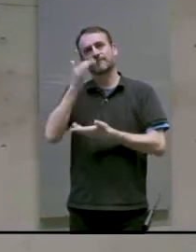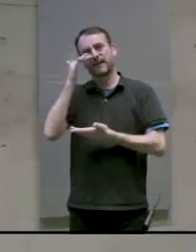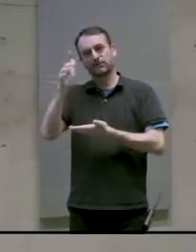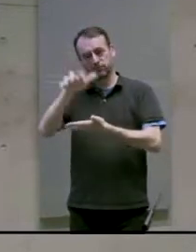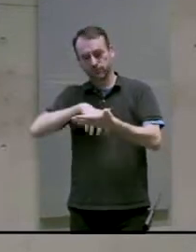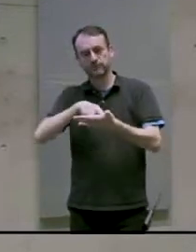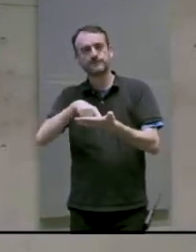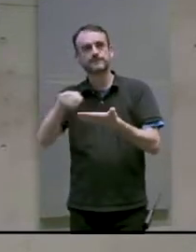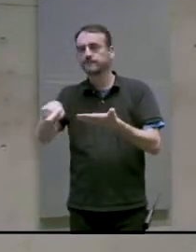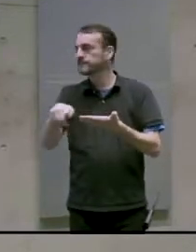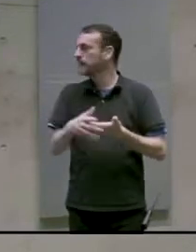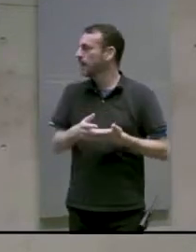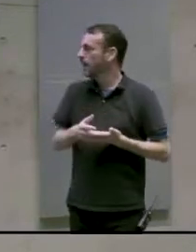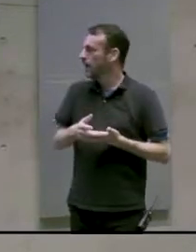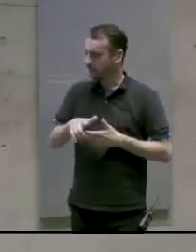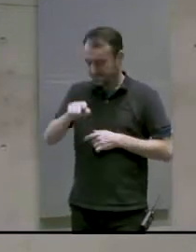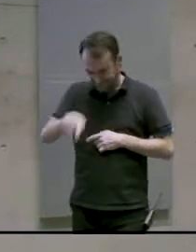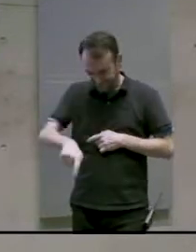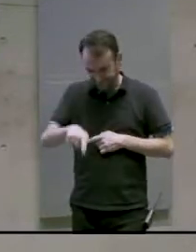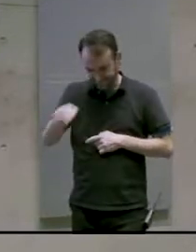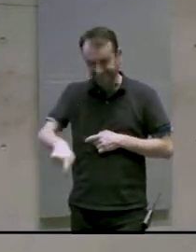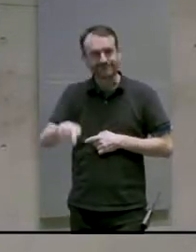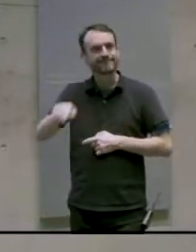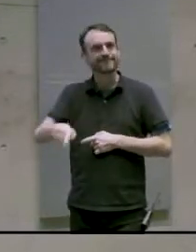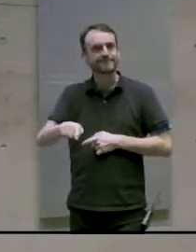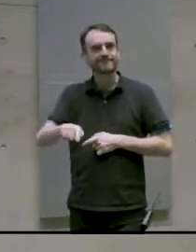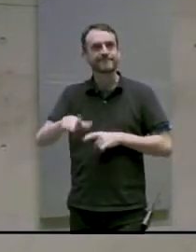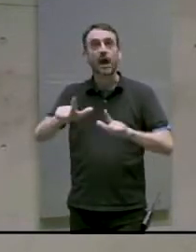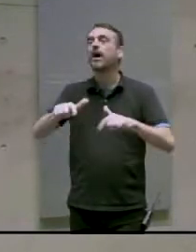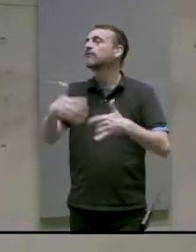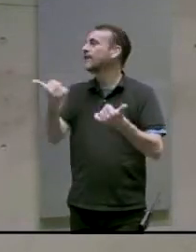not clicking through you?